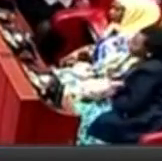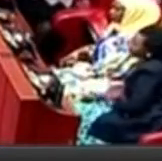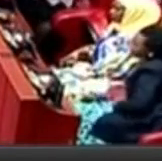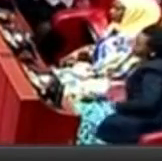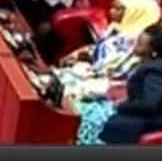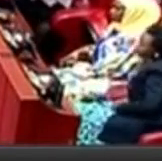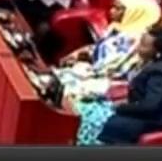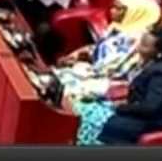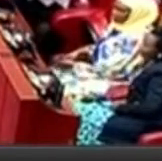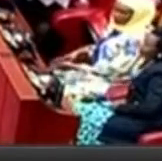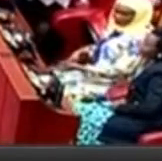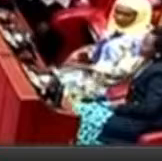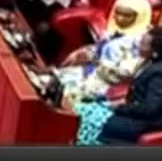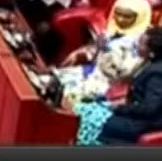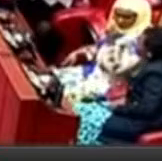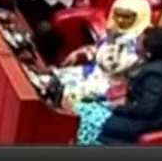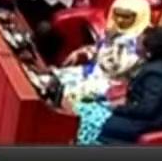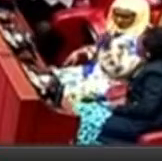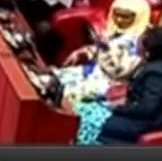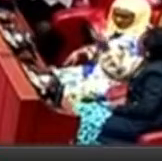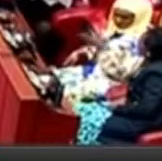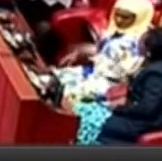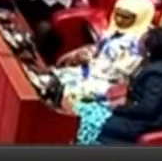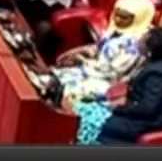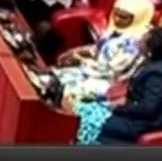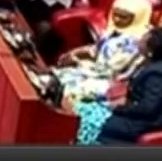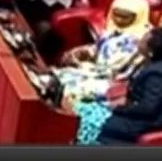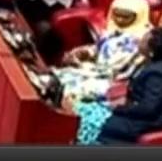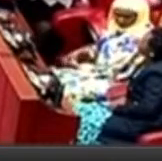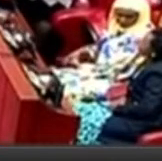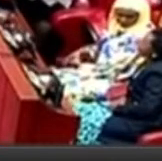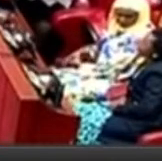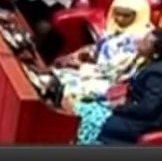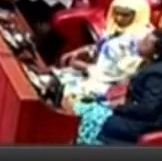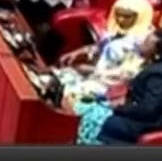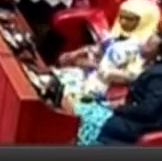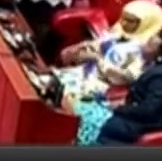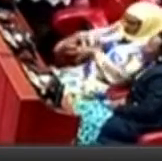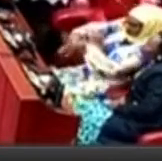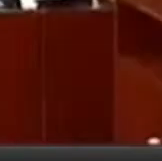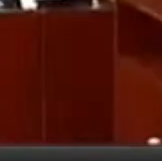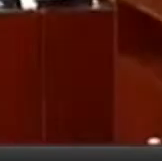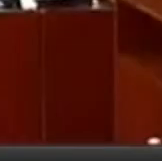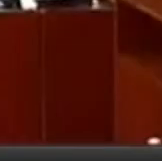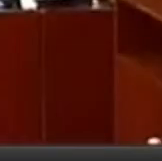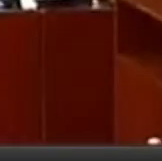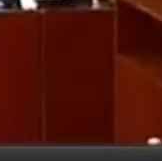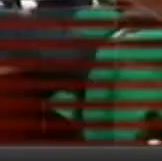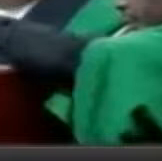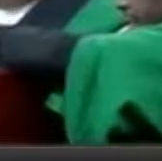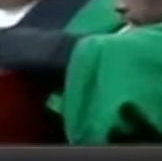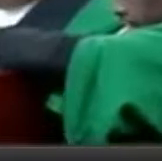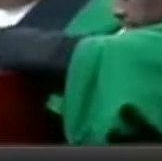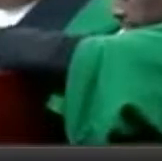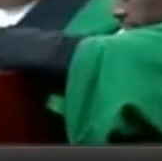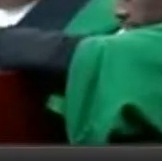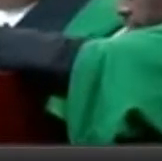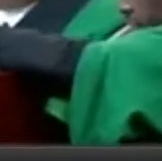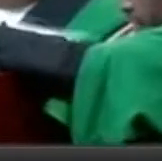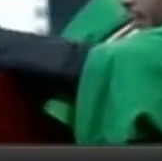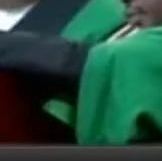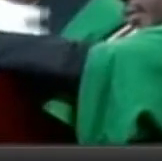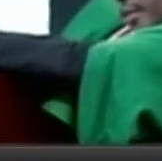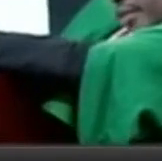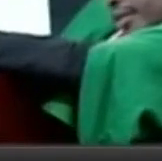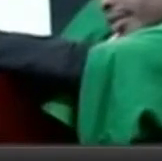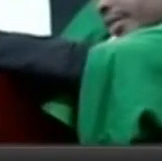Member of Parliament for Endebess, Honorable Dr. Robert Bukose, and the Member